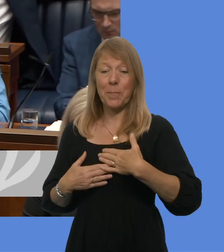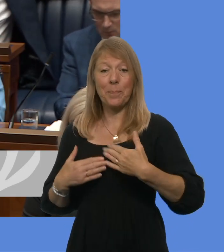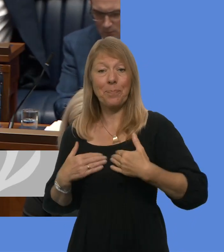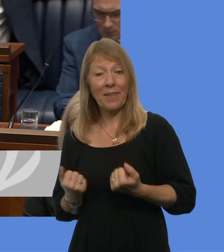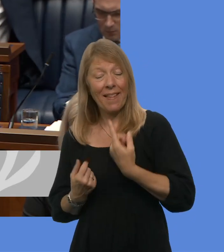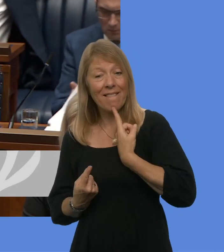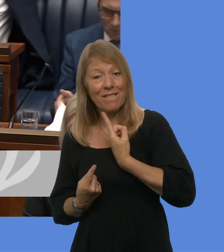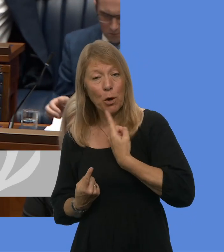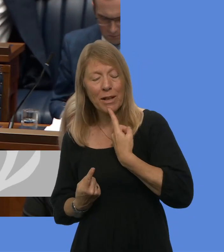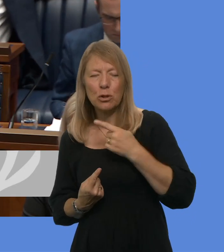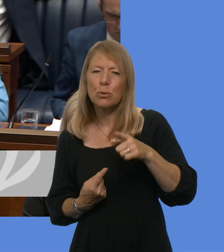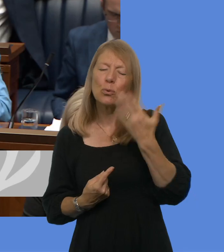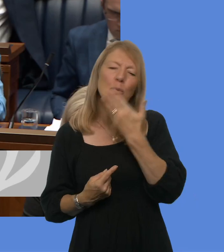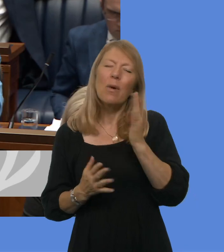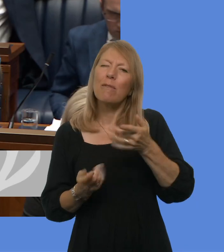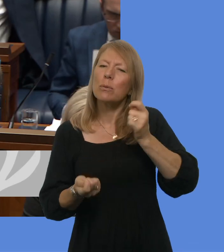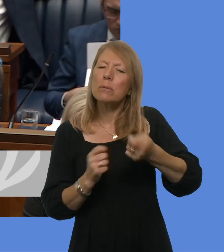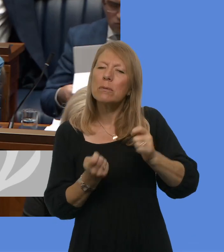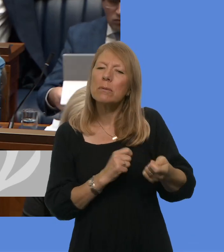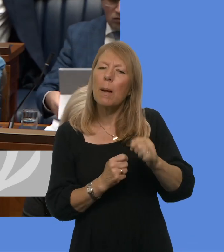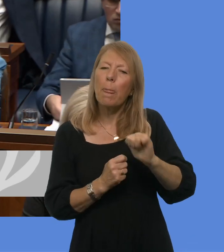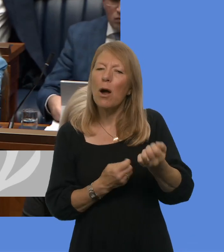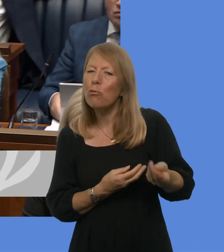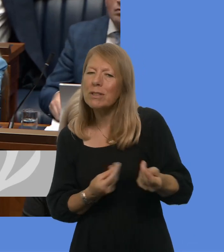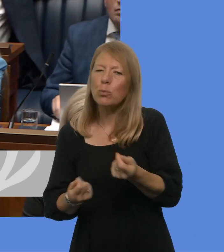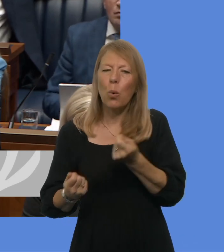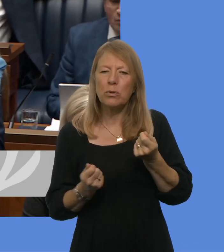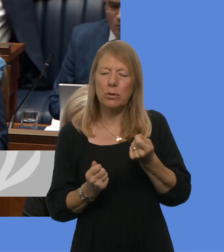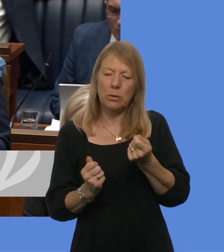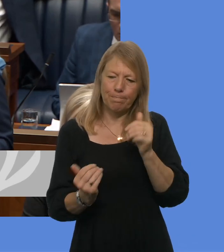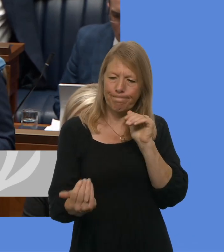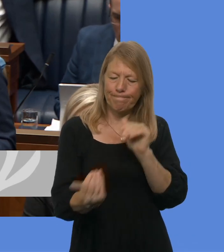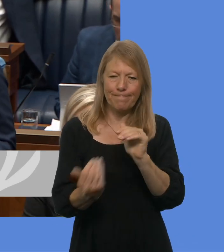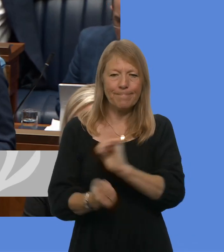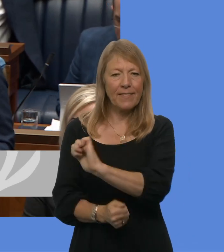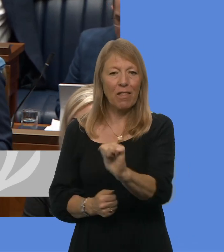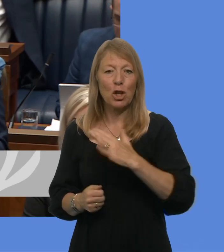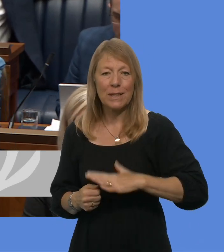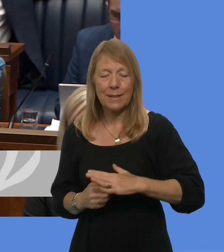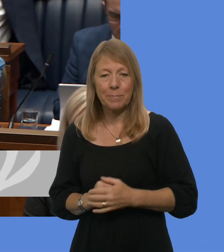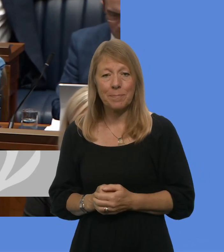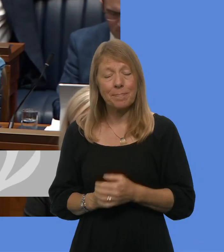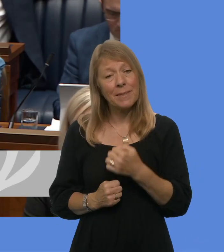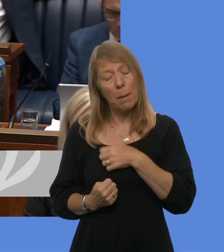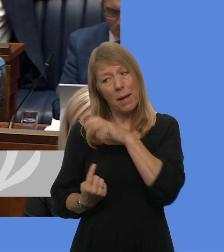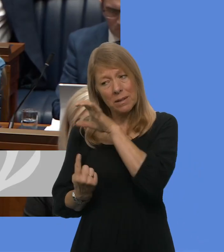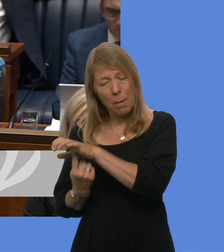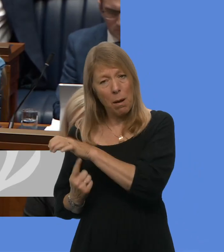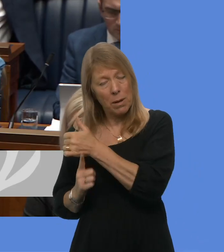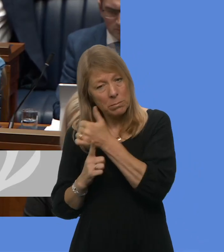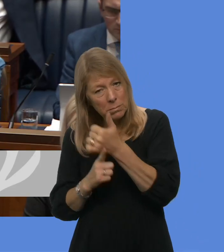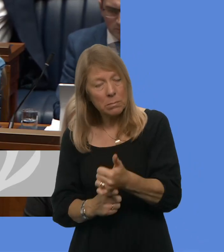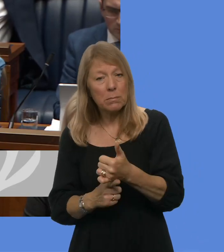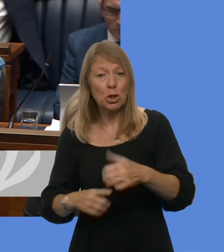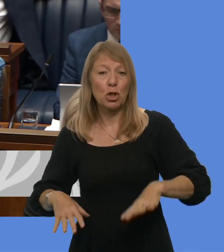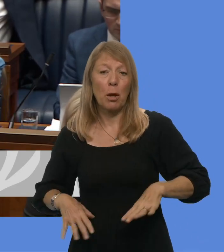priorities by adapting and including resources to best meet the needs of their learners. My department is committed to supporting the development of young